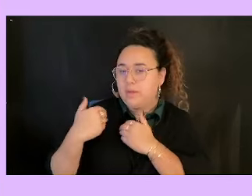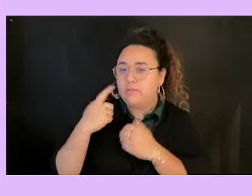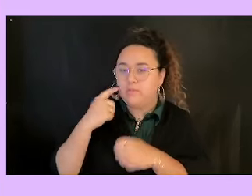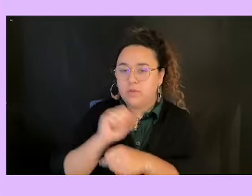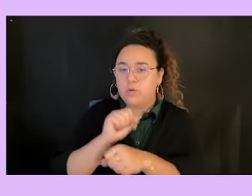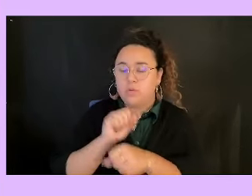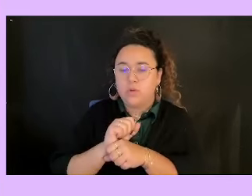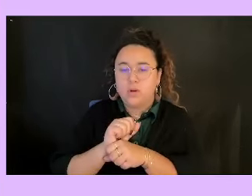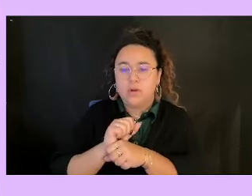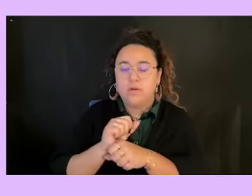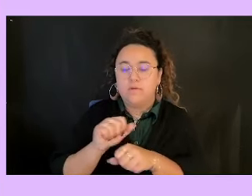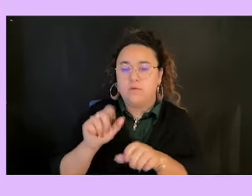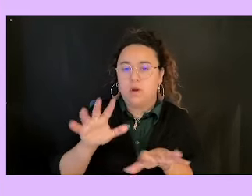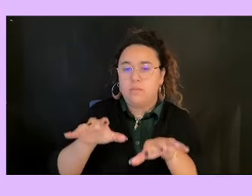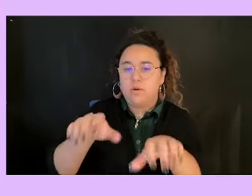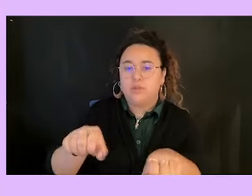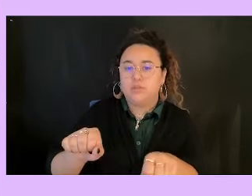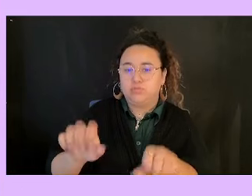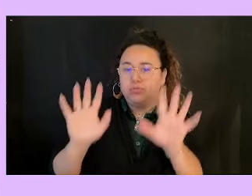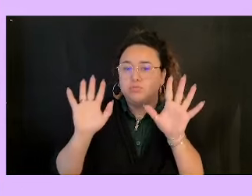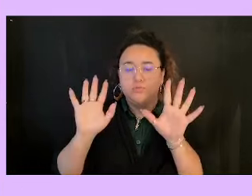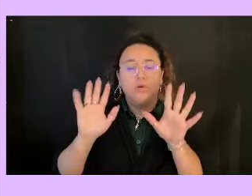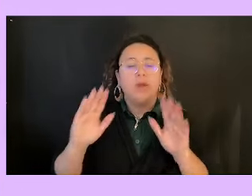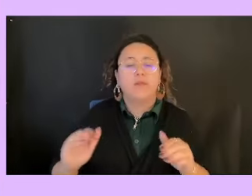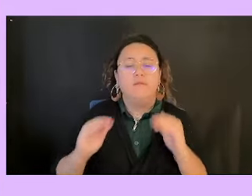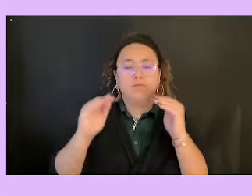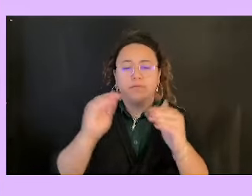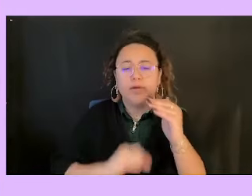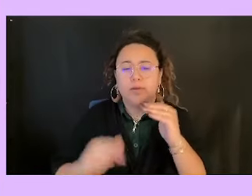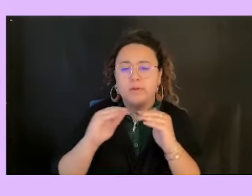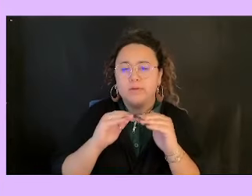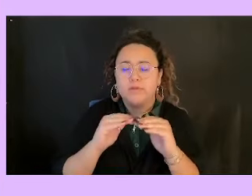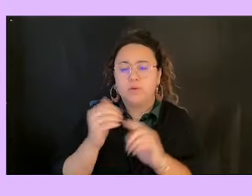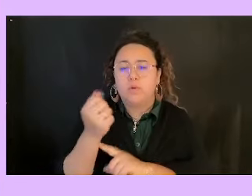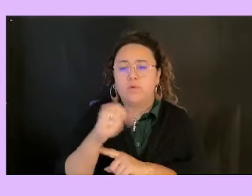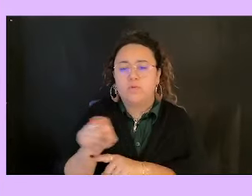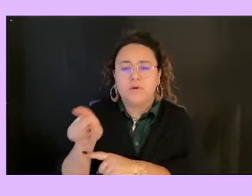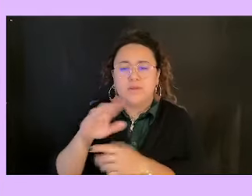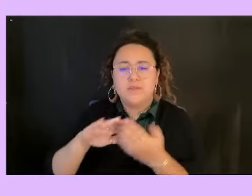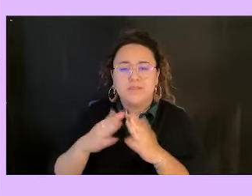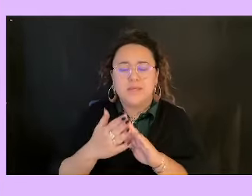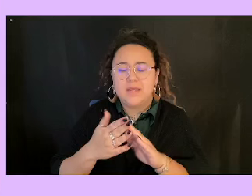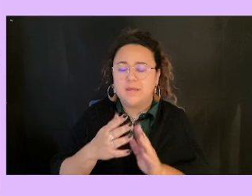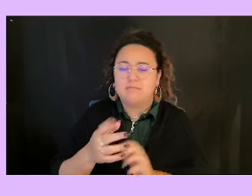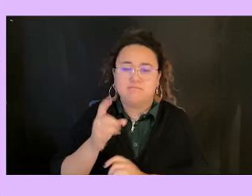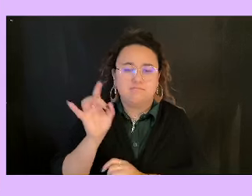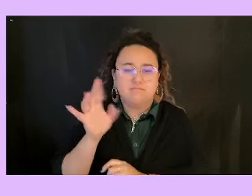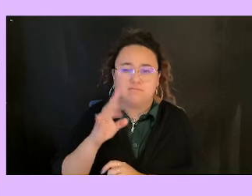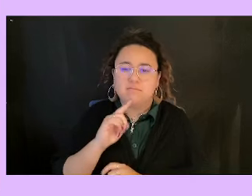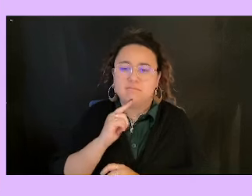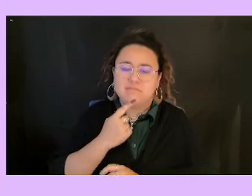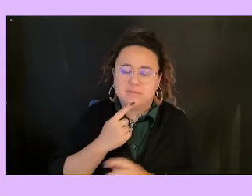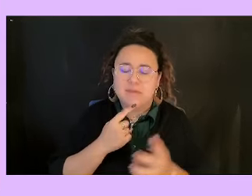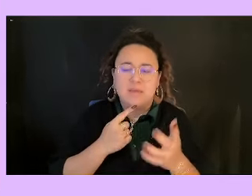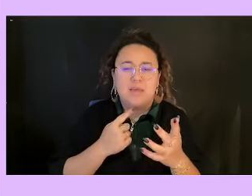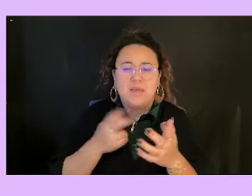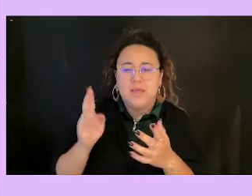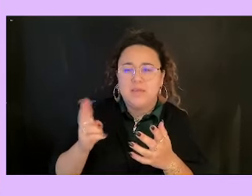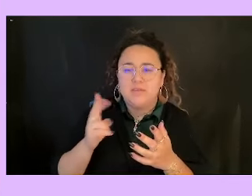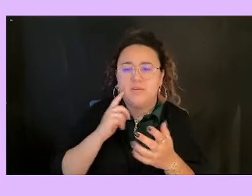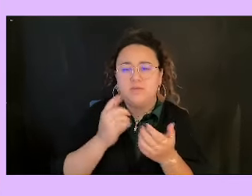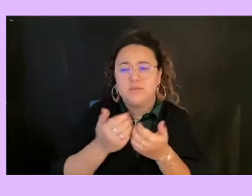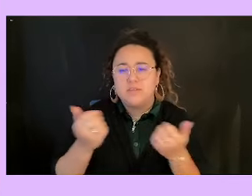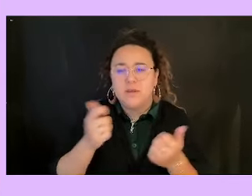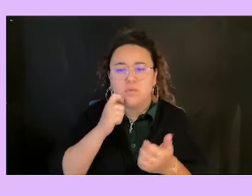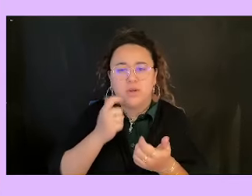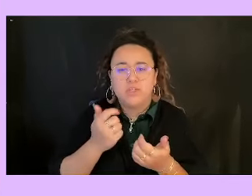undoing oppression and advancing equity to overcome our city's bitter history of segregation and racial inequality.